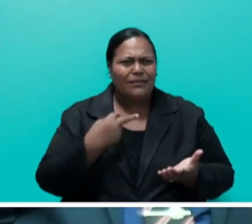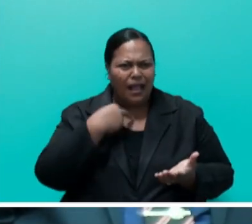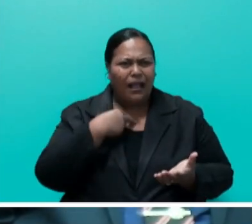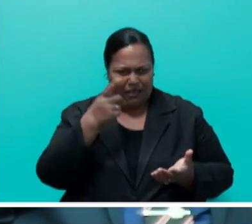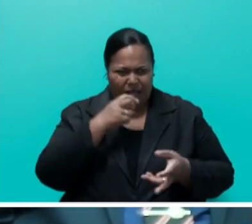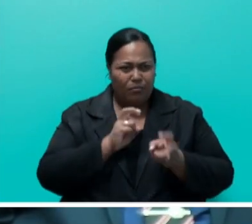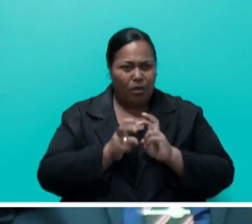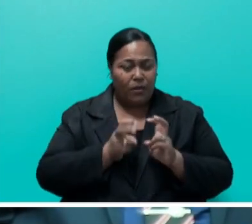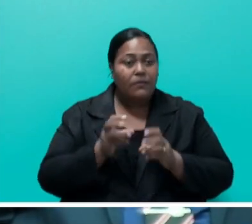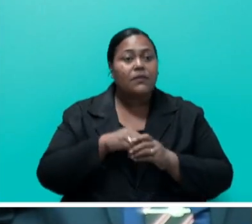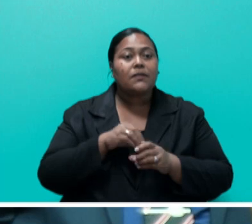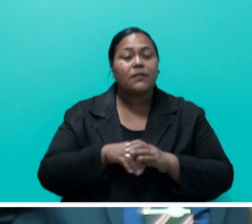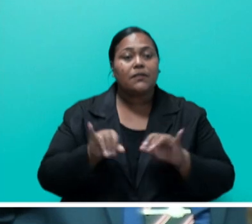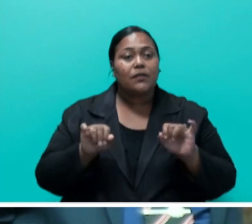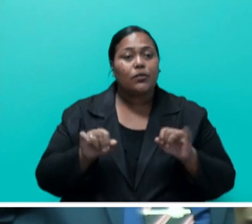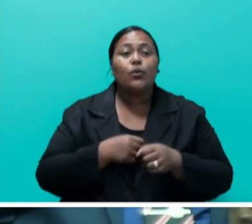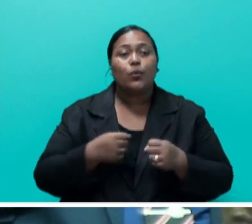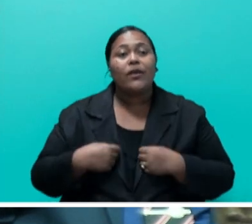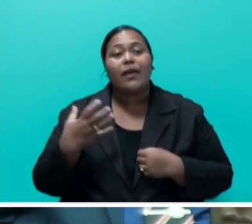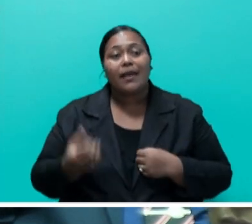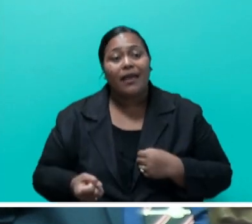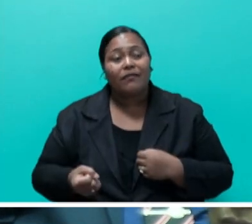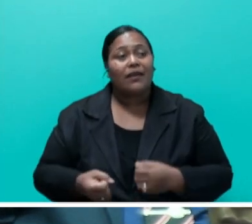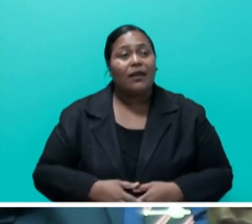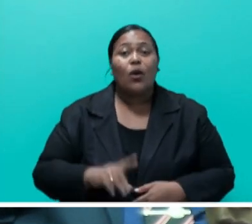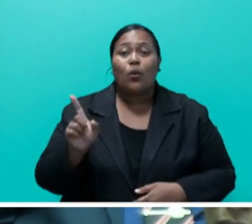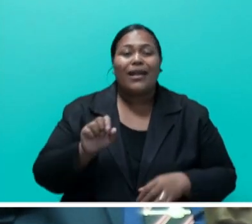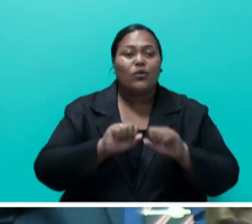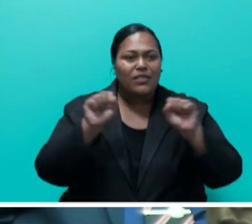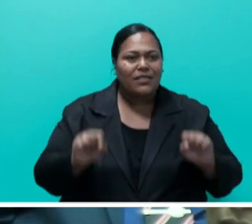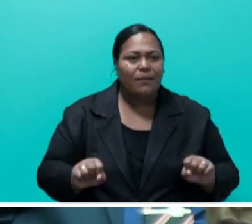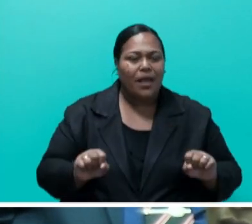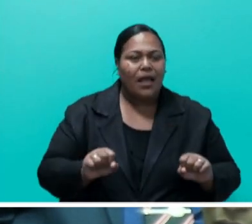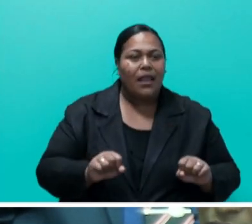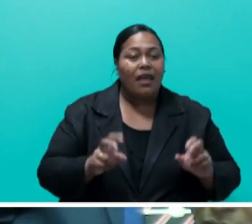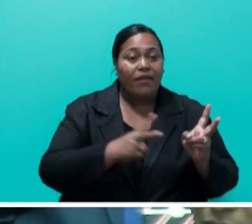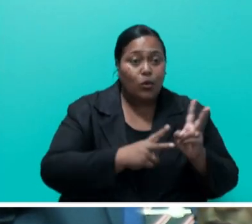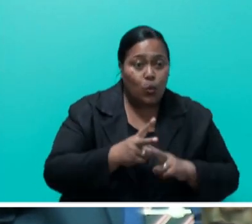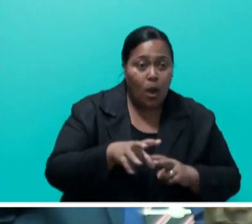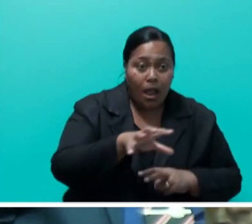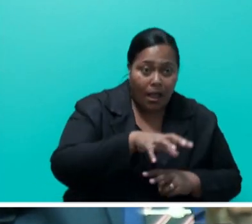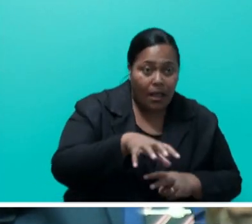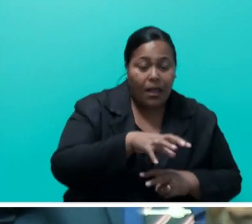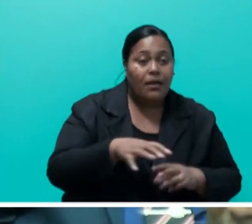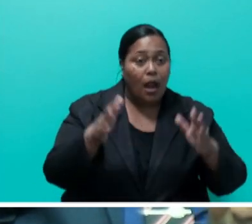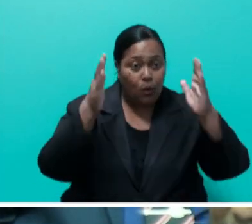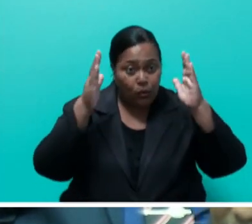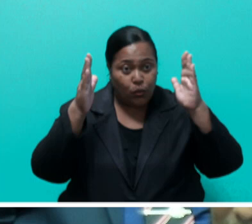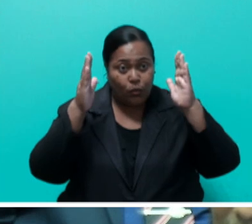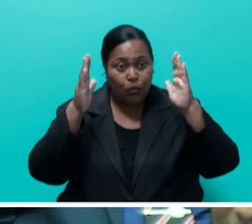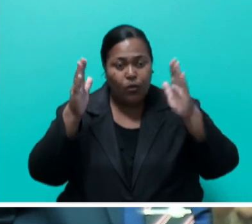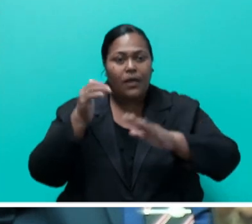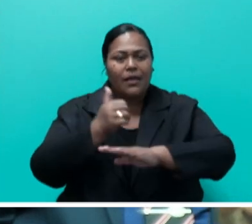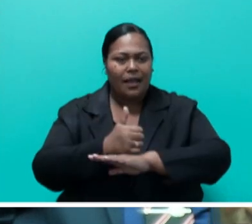issues. We have a system in our nation, the Vanua, the Lotu, and the